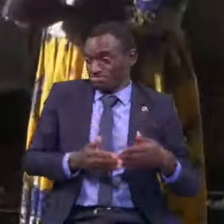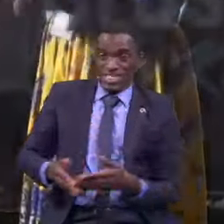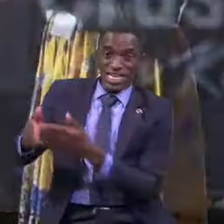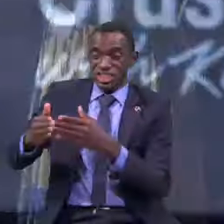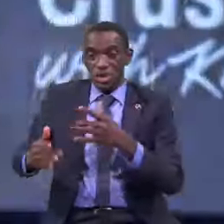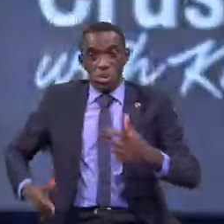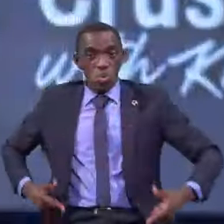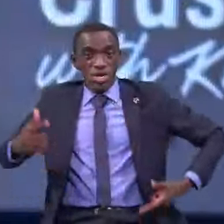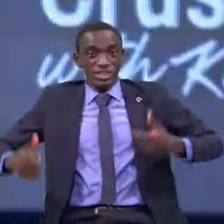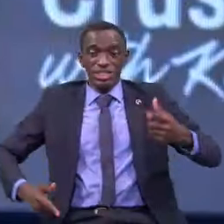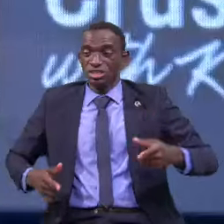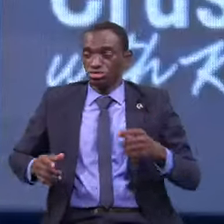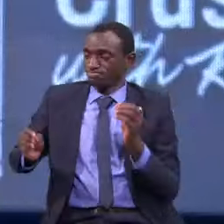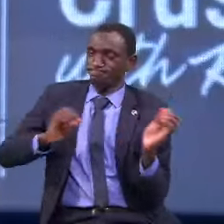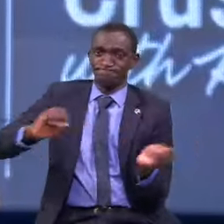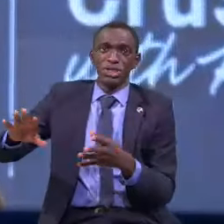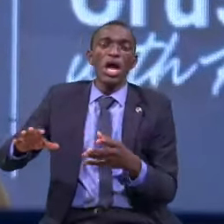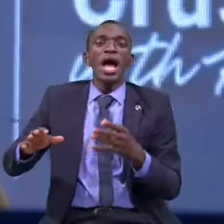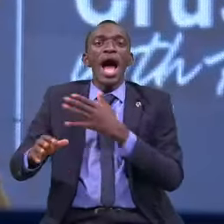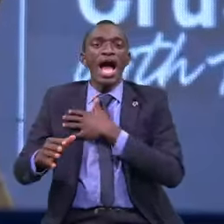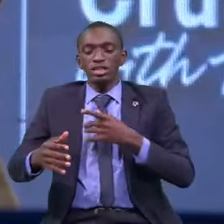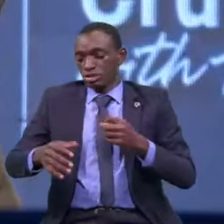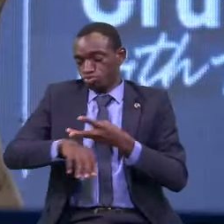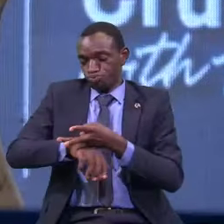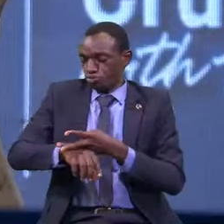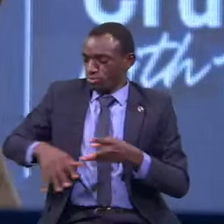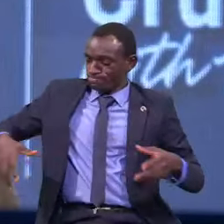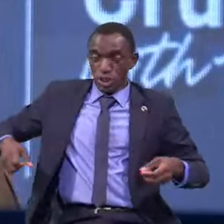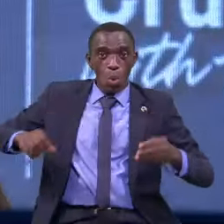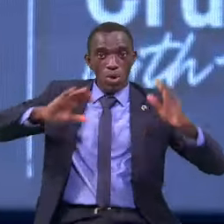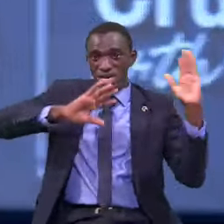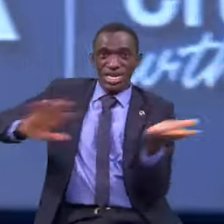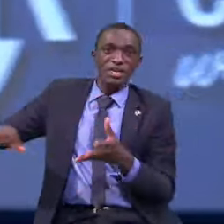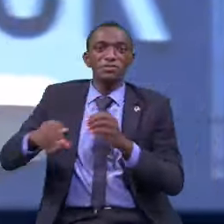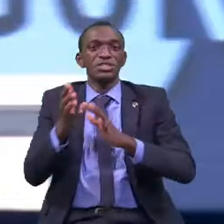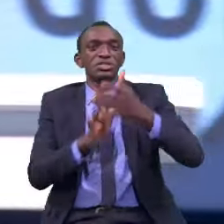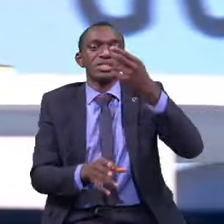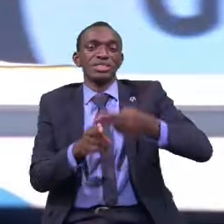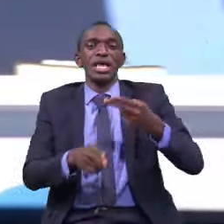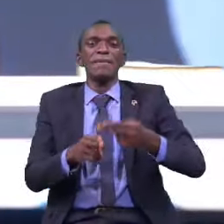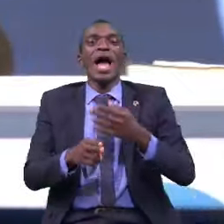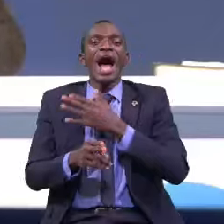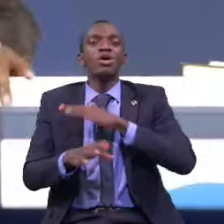Your liver crutches and the crutches will leave you. And all those